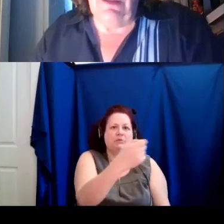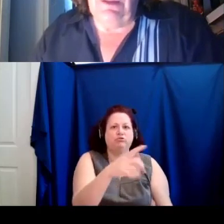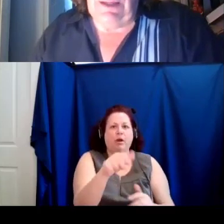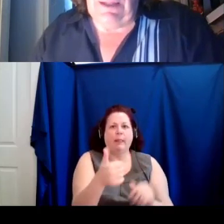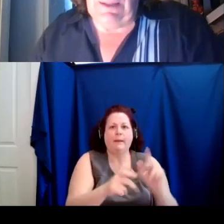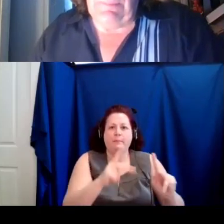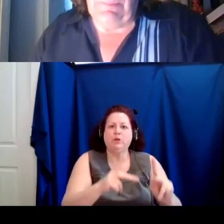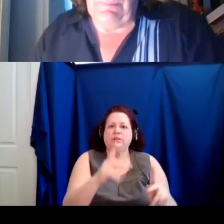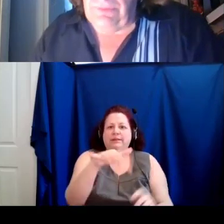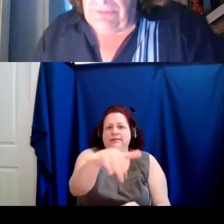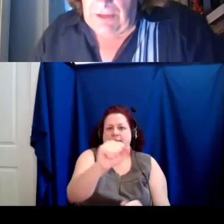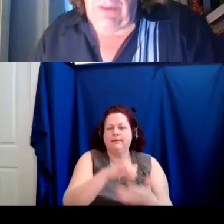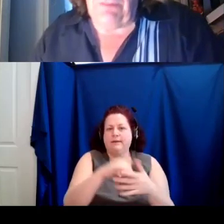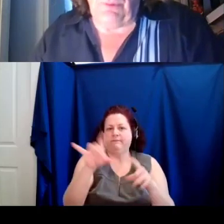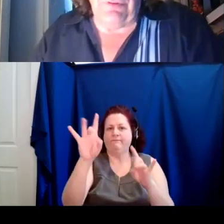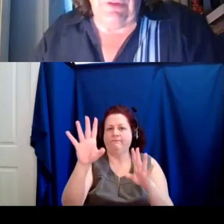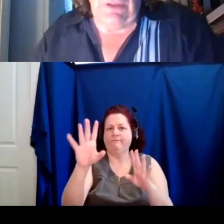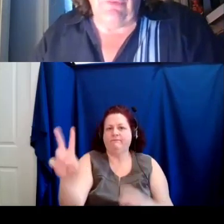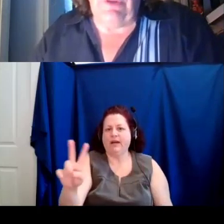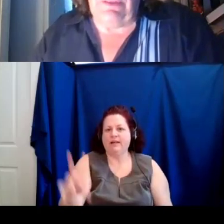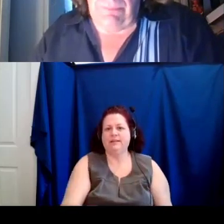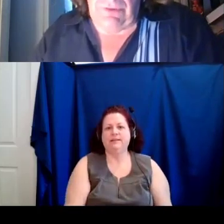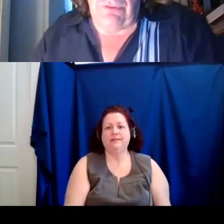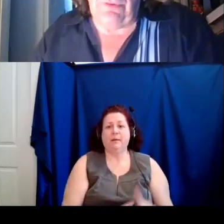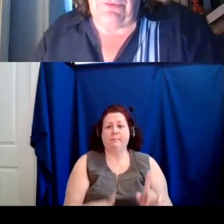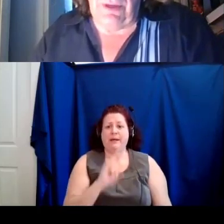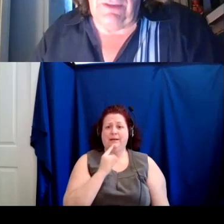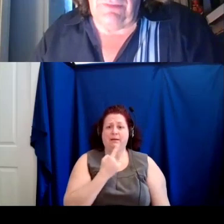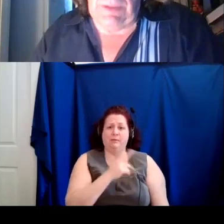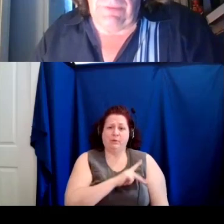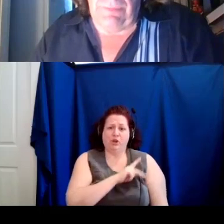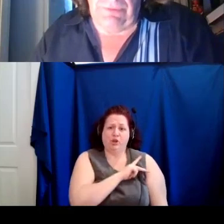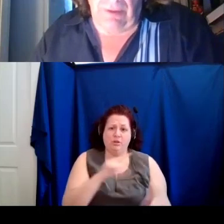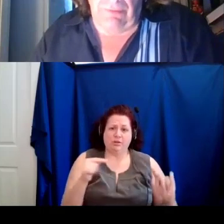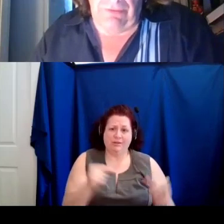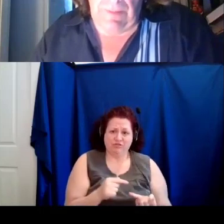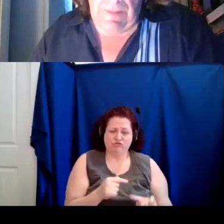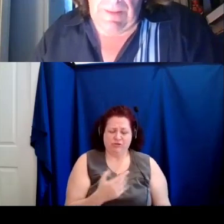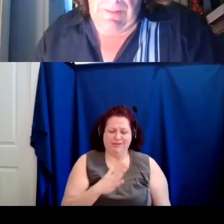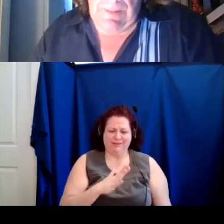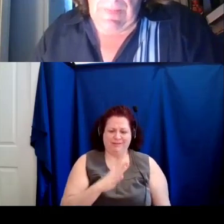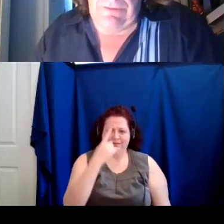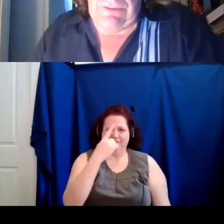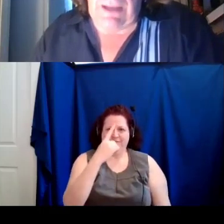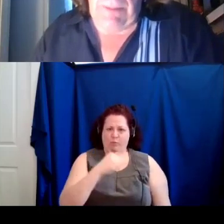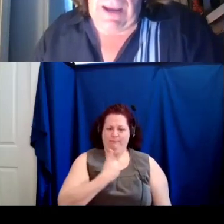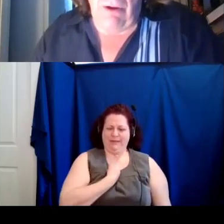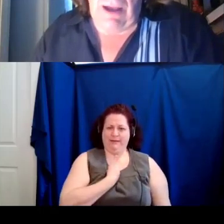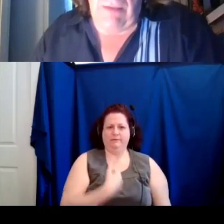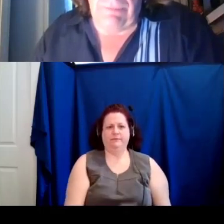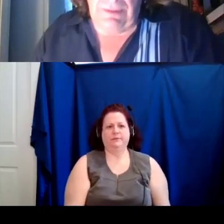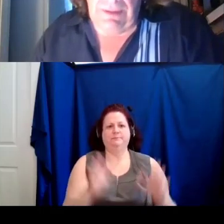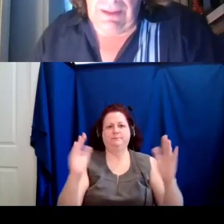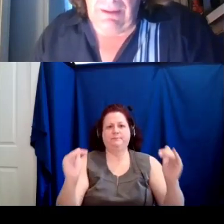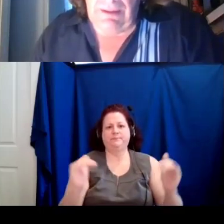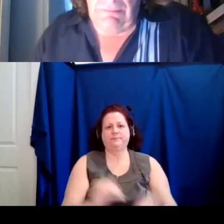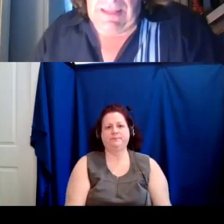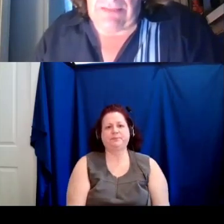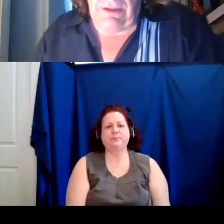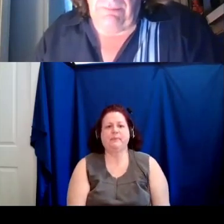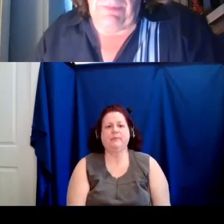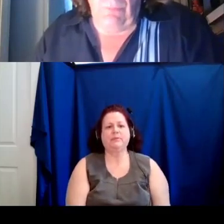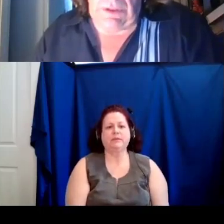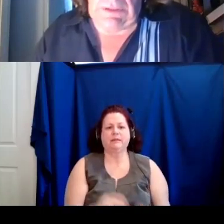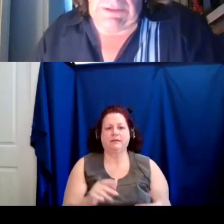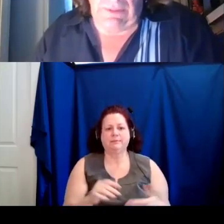violence. But serious personal injury, attempted suicide, they speak for themselves. The second paragraph